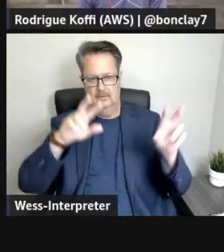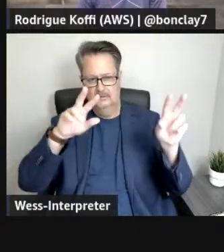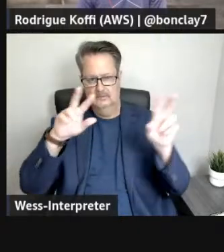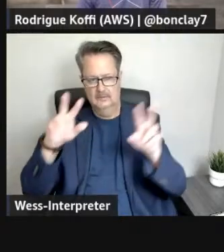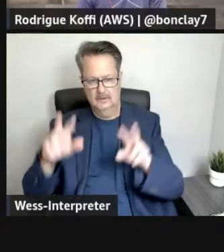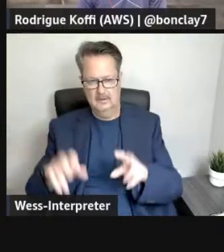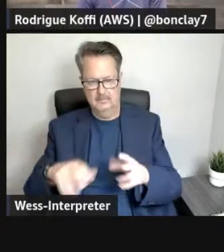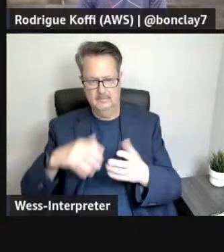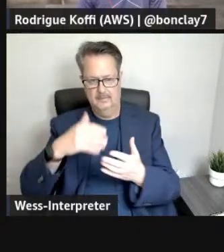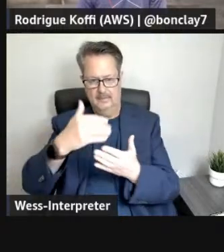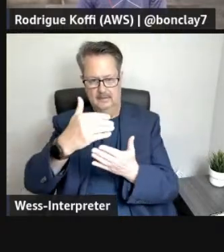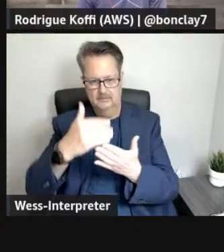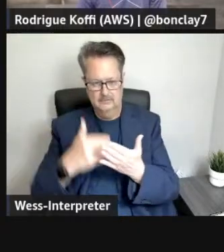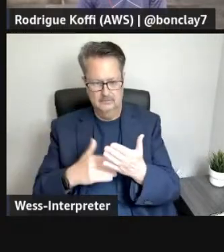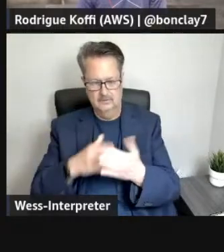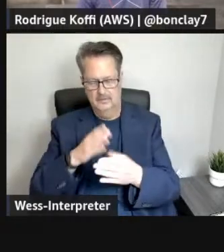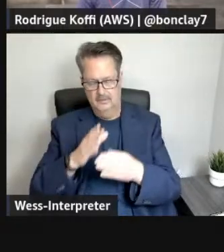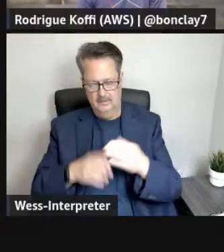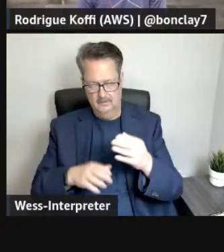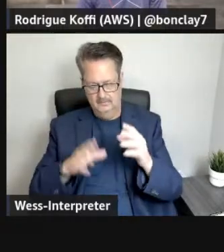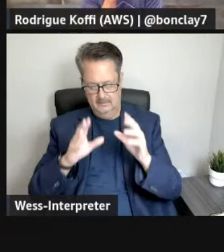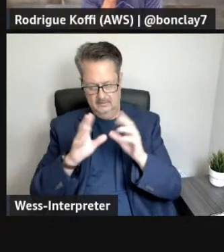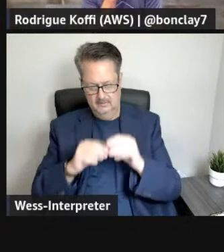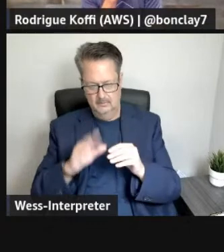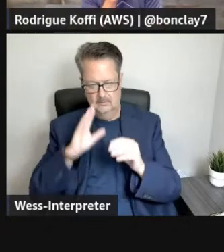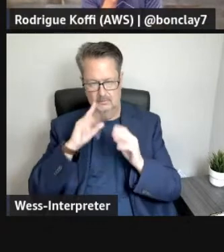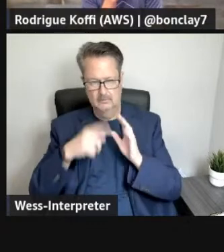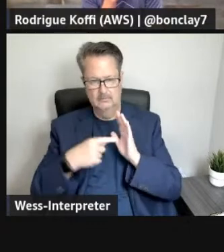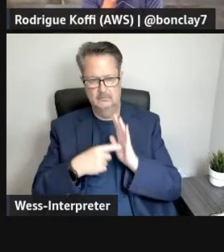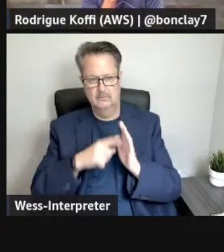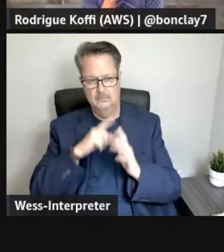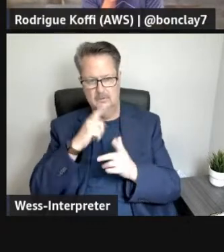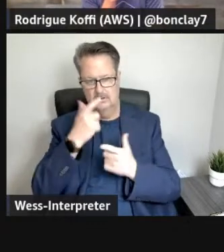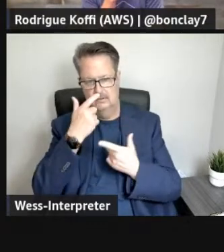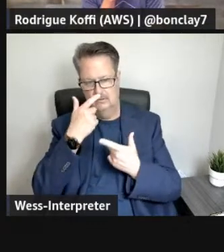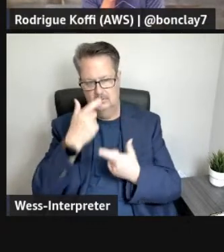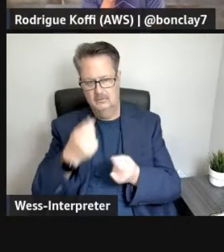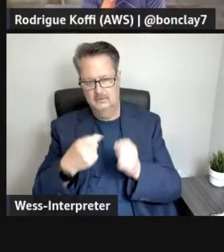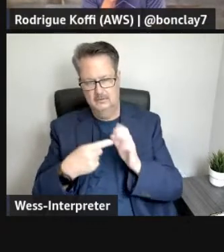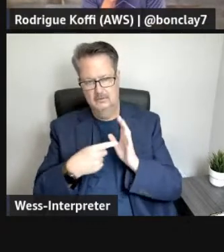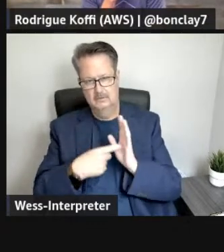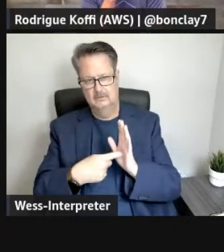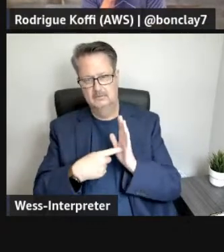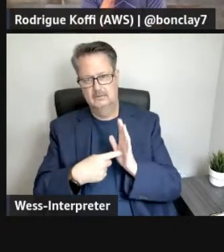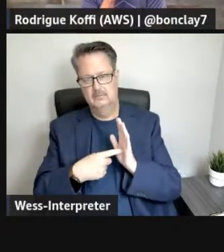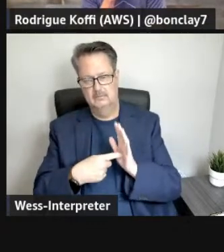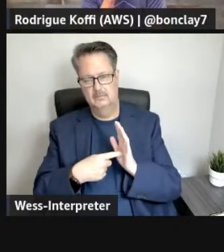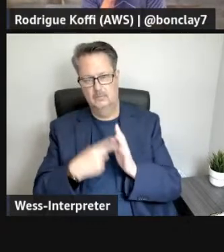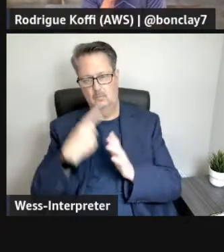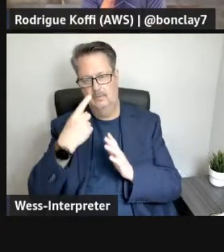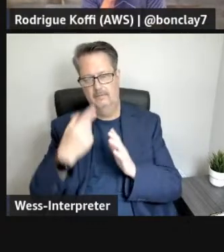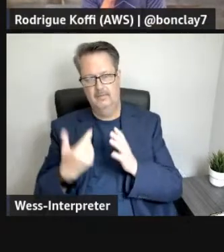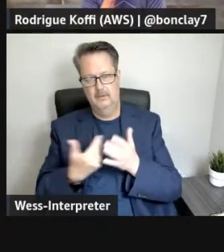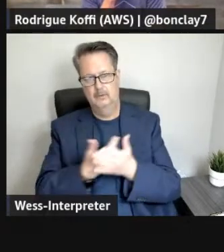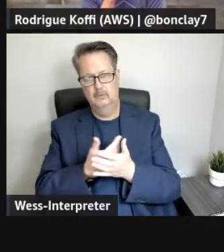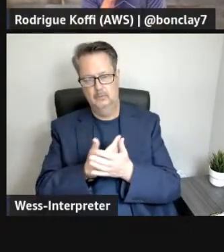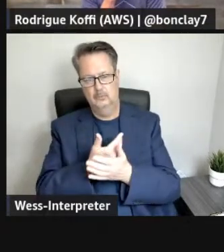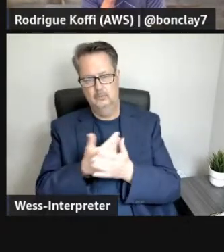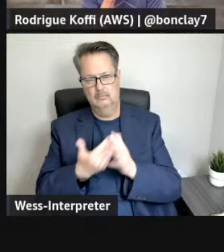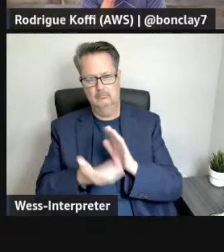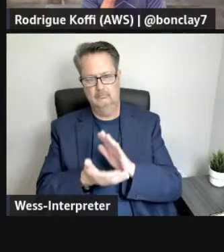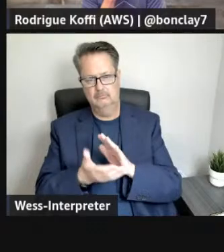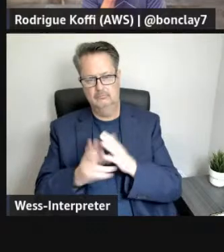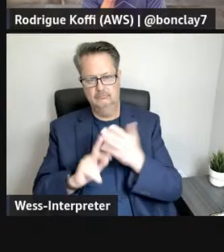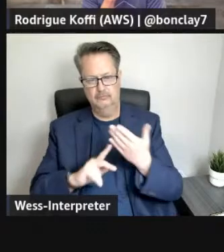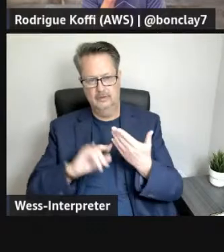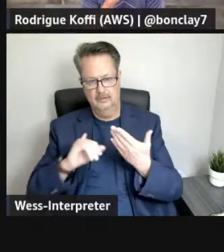the session, we'll show you a really interesting demo of one of our new projects that we've been working on that we launched a